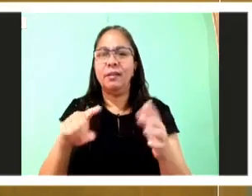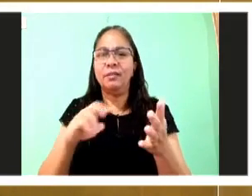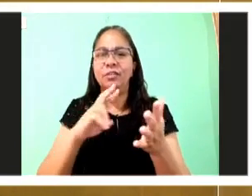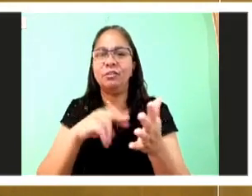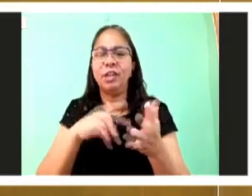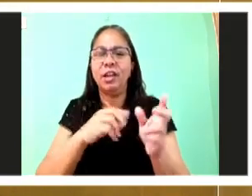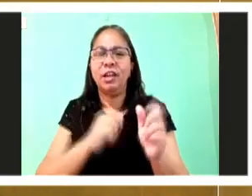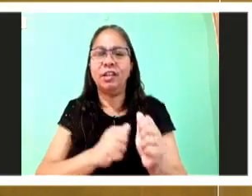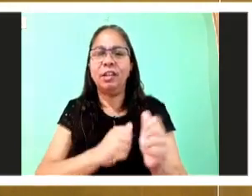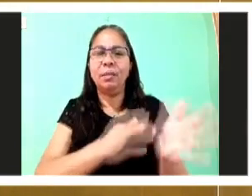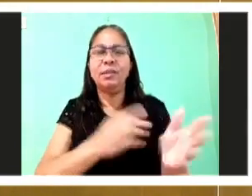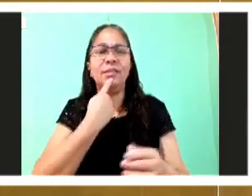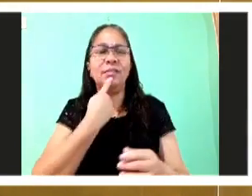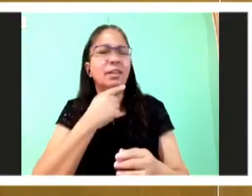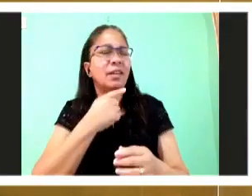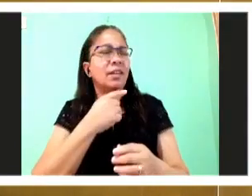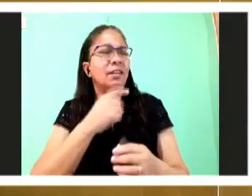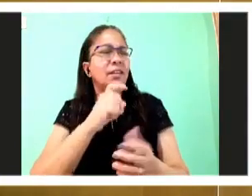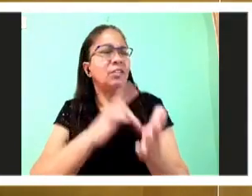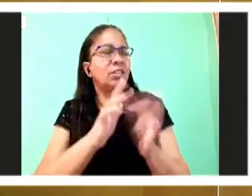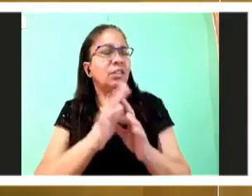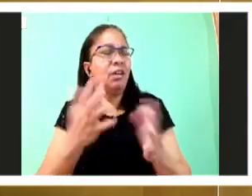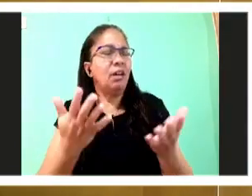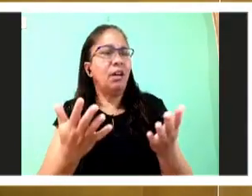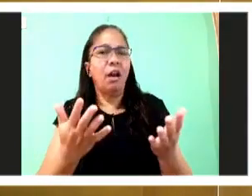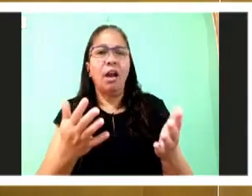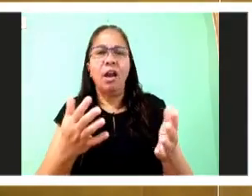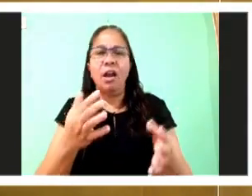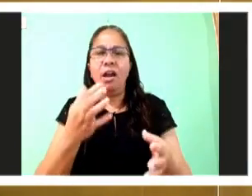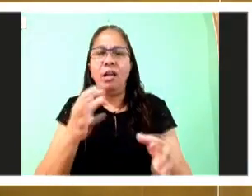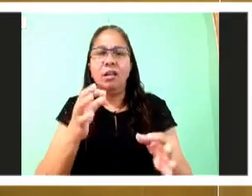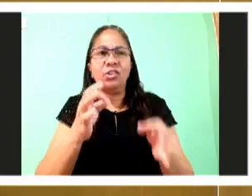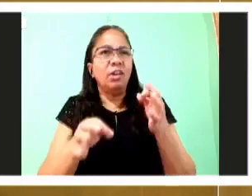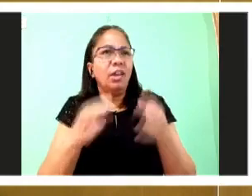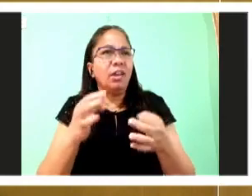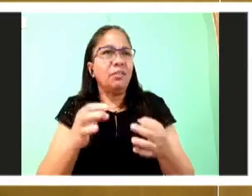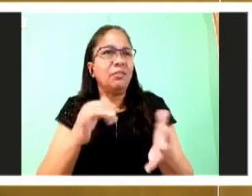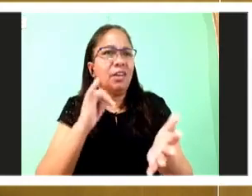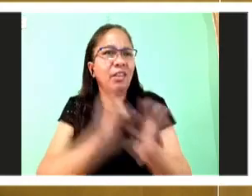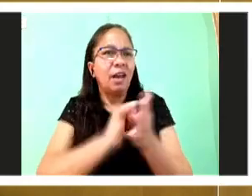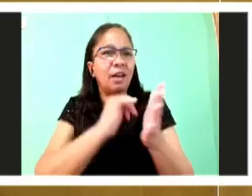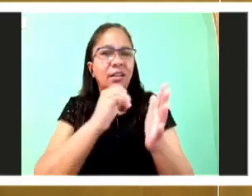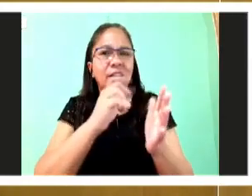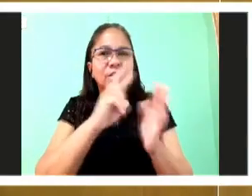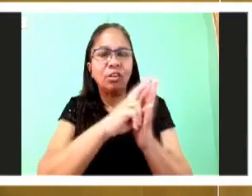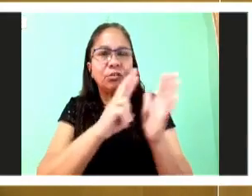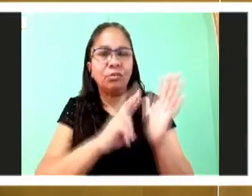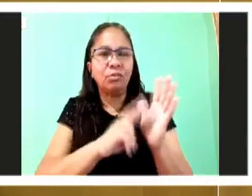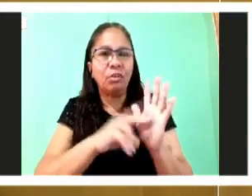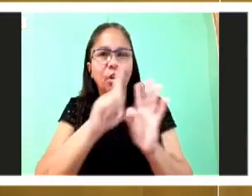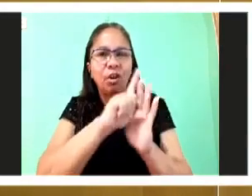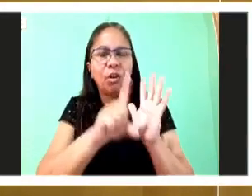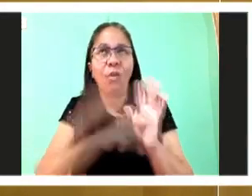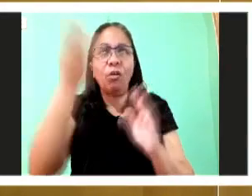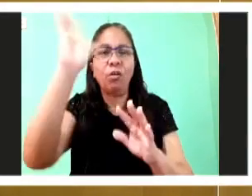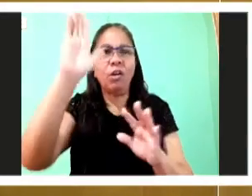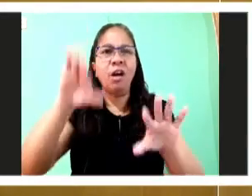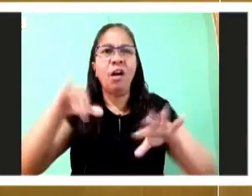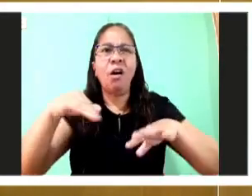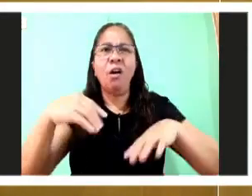say to Jesus, well, if this is how it is, who will get married? They couldn't understand how this could be possible.